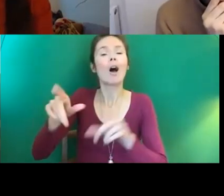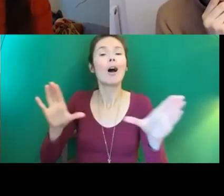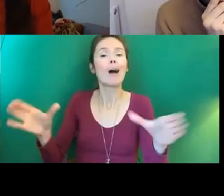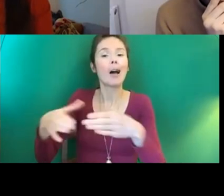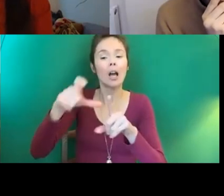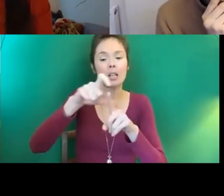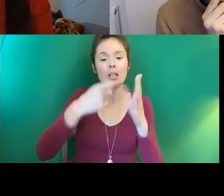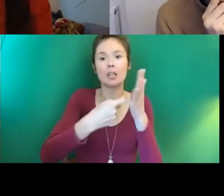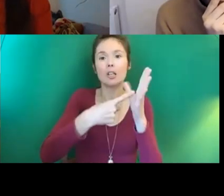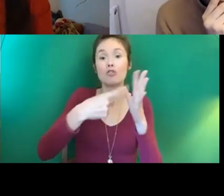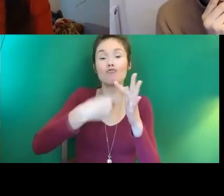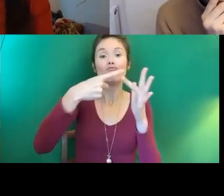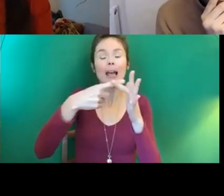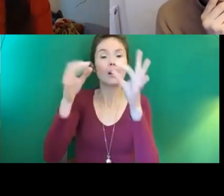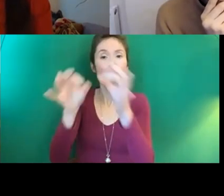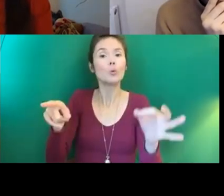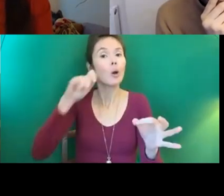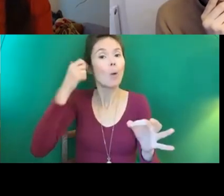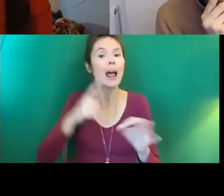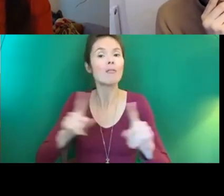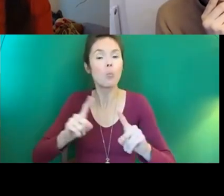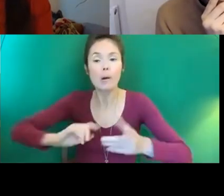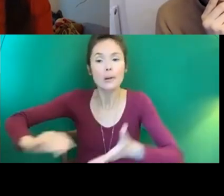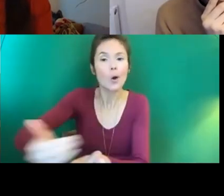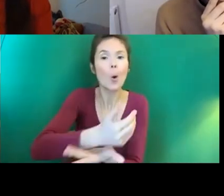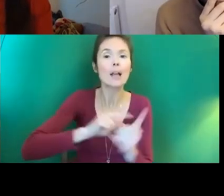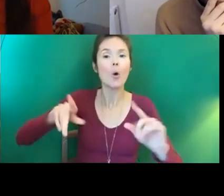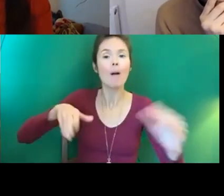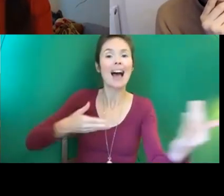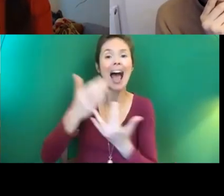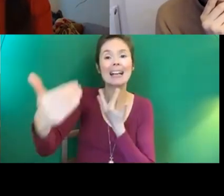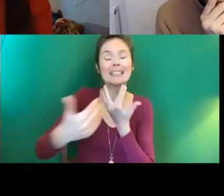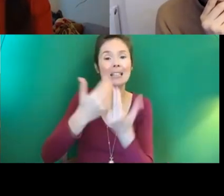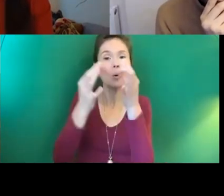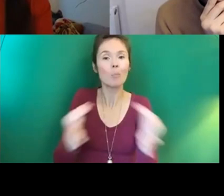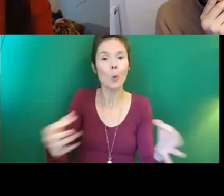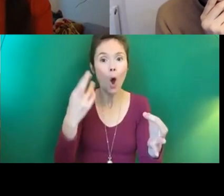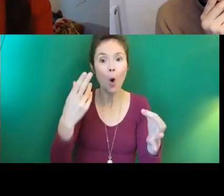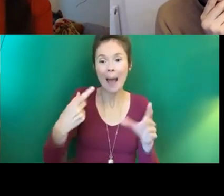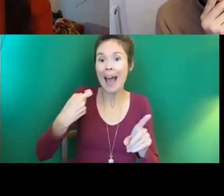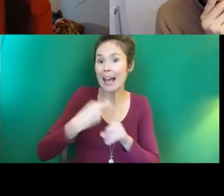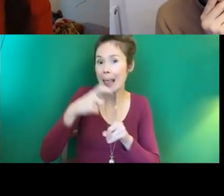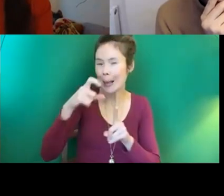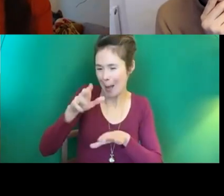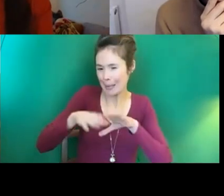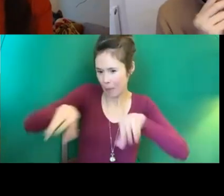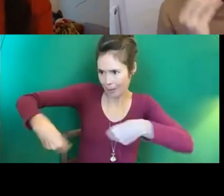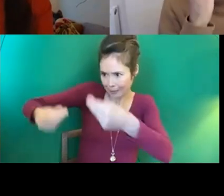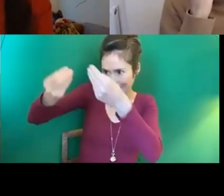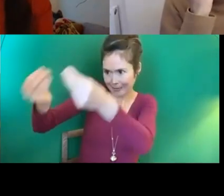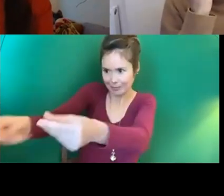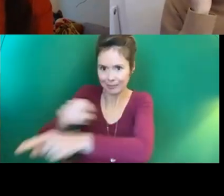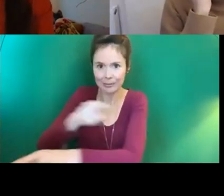going to have an accessible music collection, and we hope to have a version of the Kellycaster there for people to sort of try out.